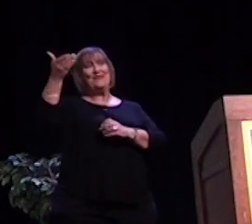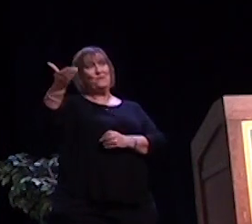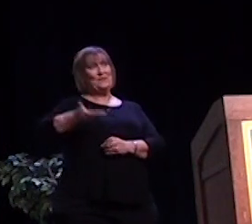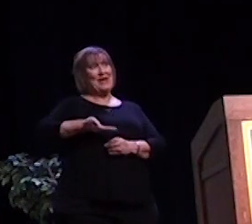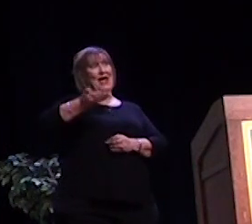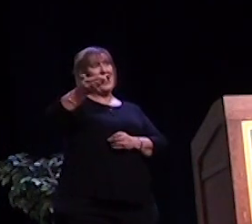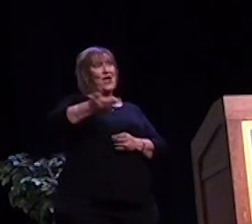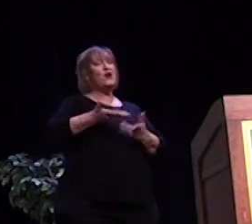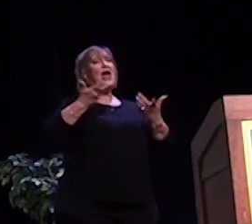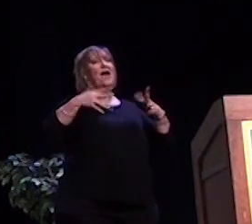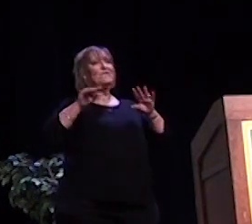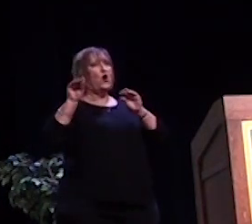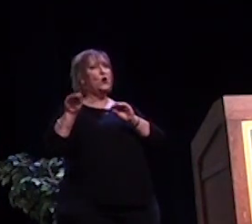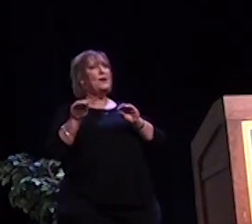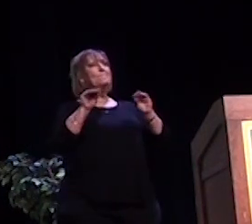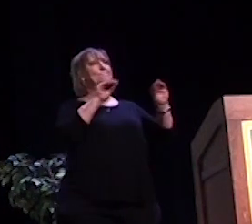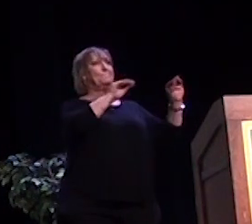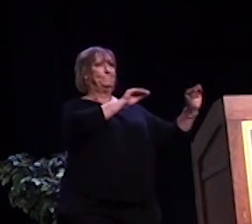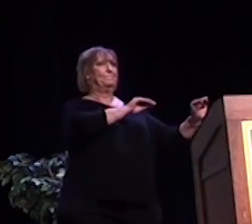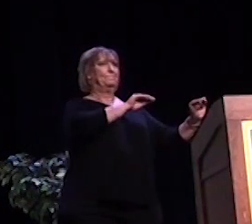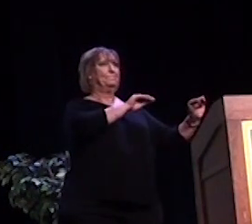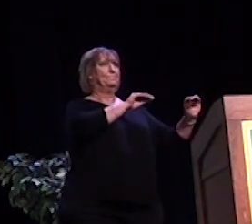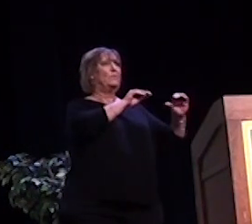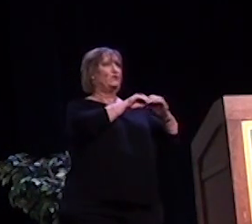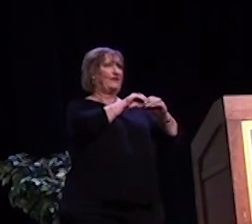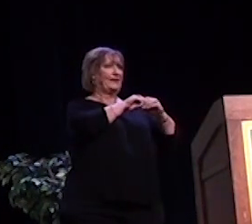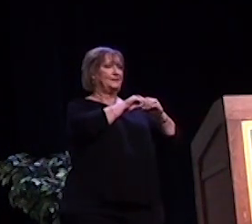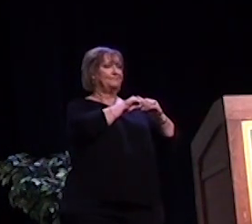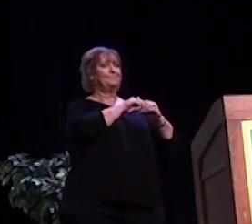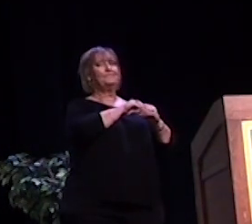moved in and they're flourishing, right? So these